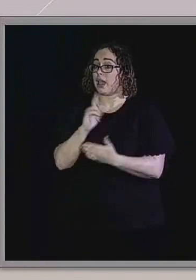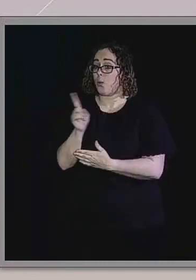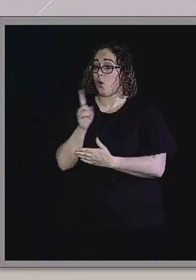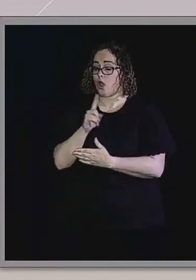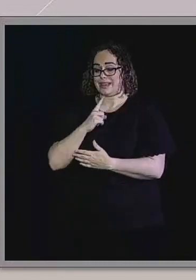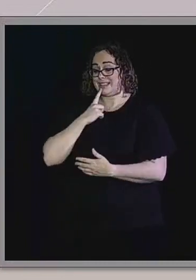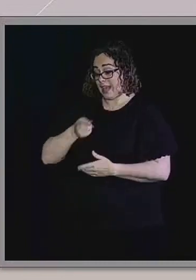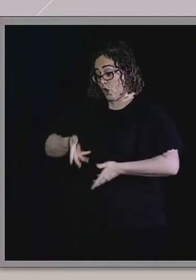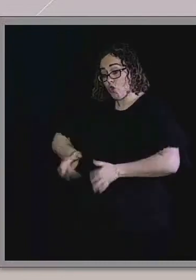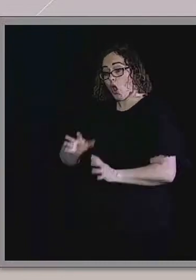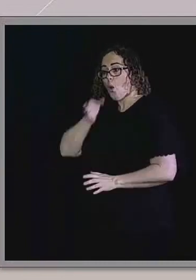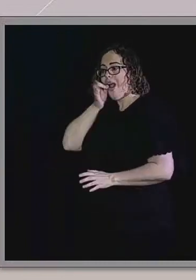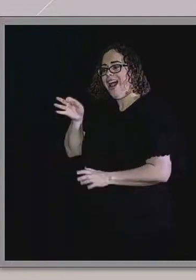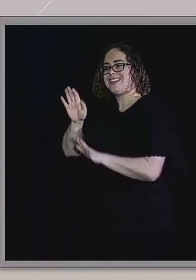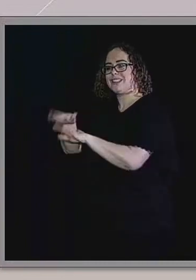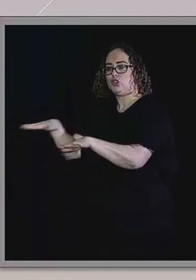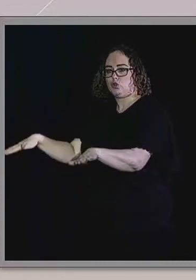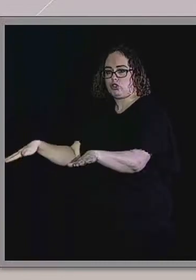ask the children.